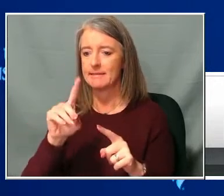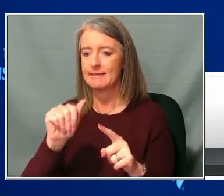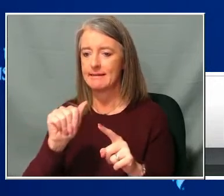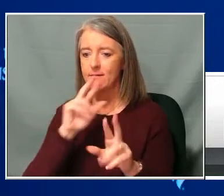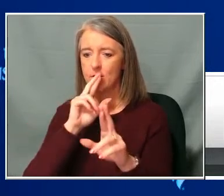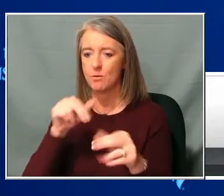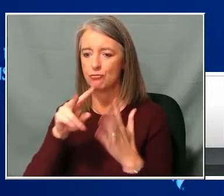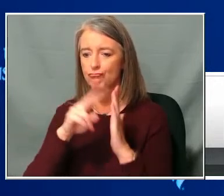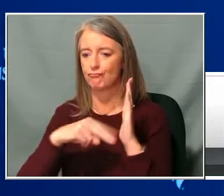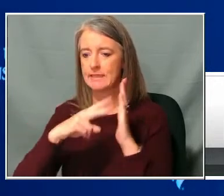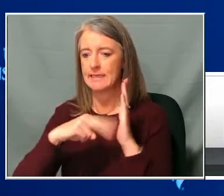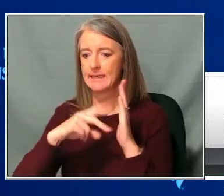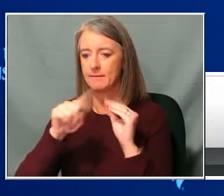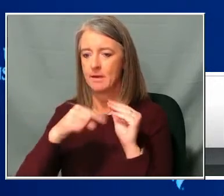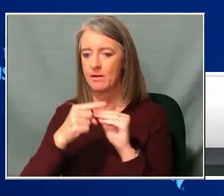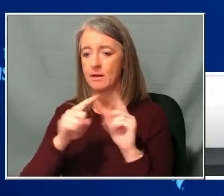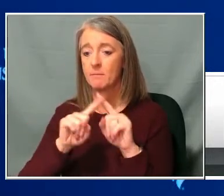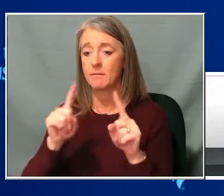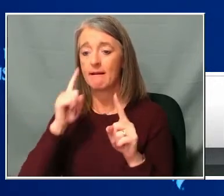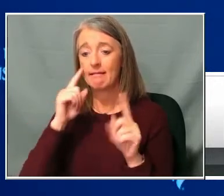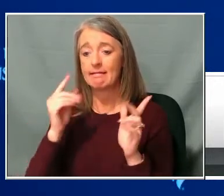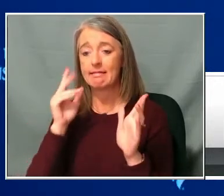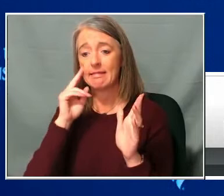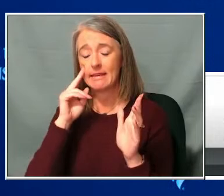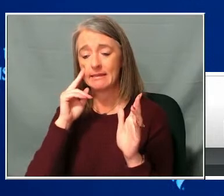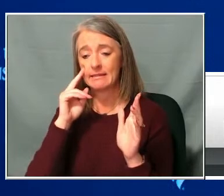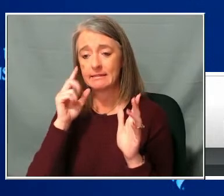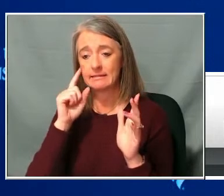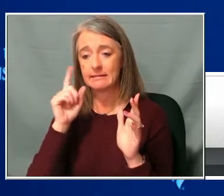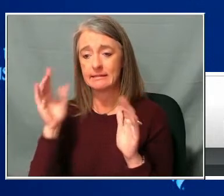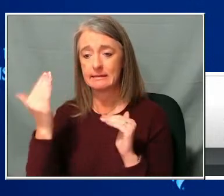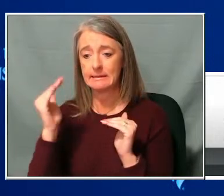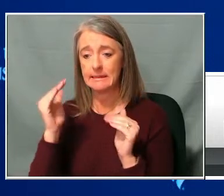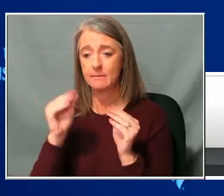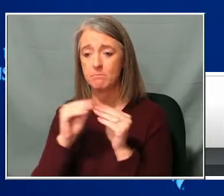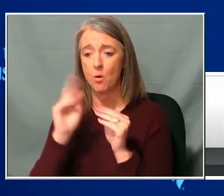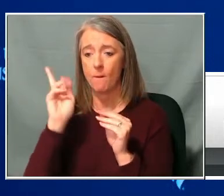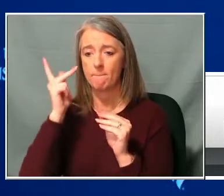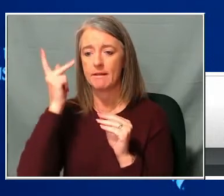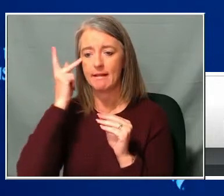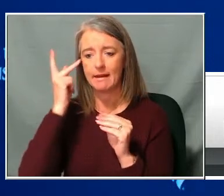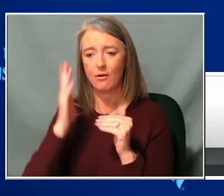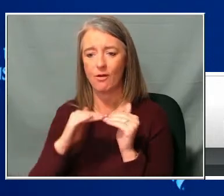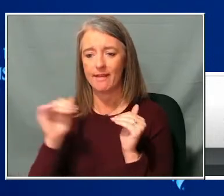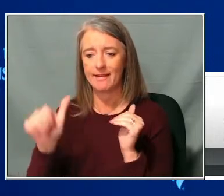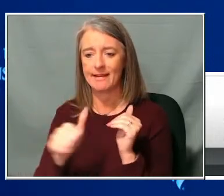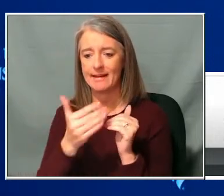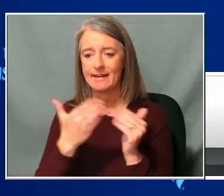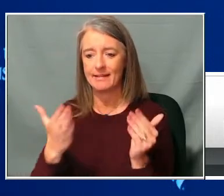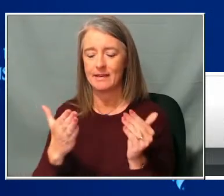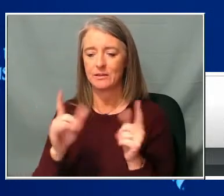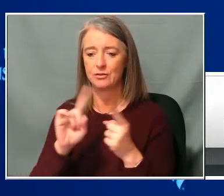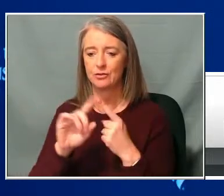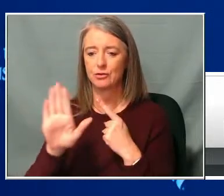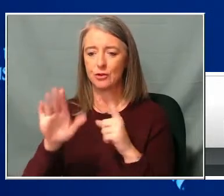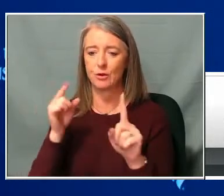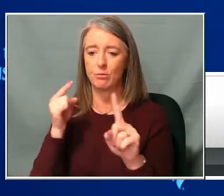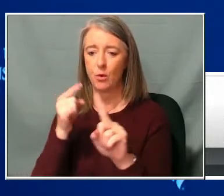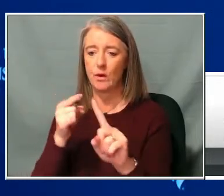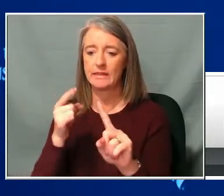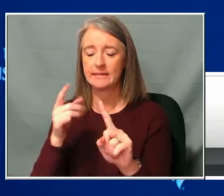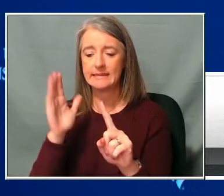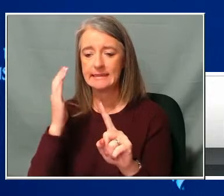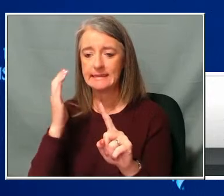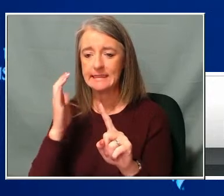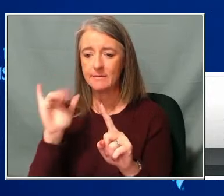it. But again, I think this seems definitely more political than anything. Again, to your point, Jessica, it seemed like they